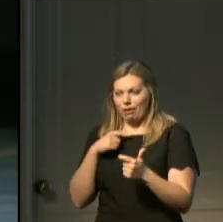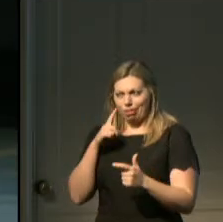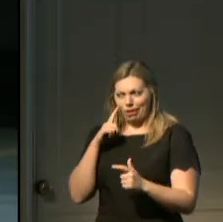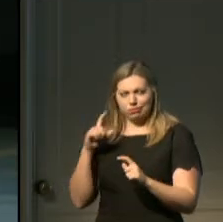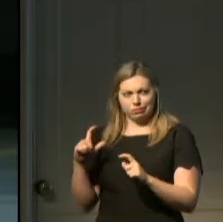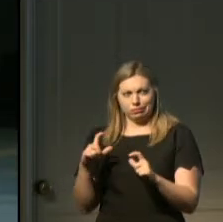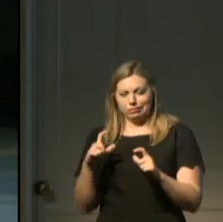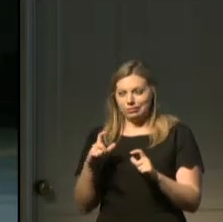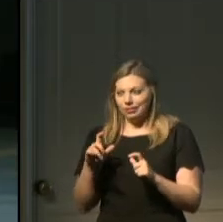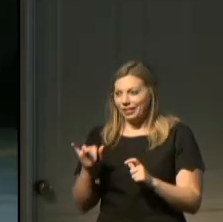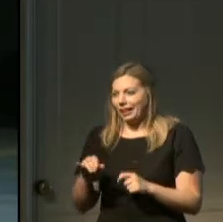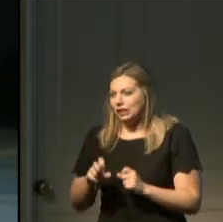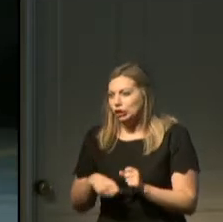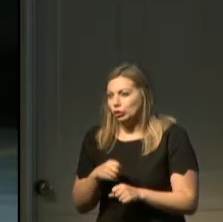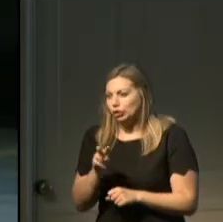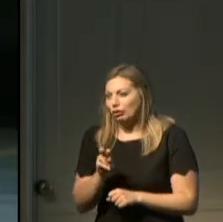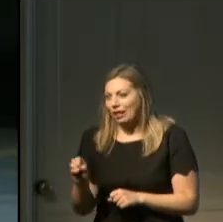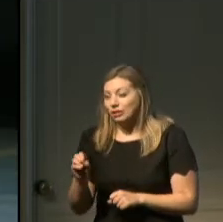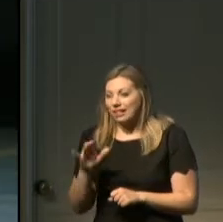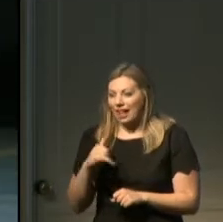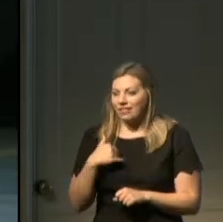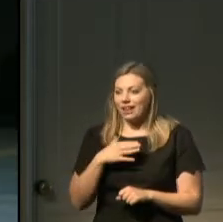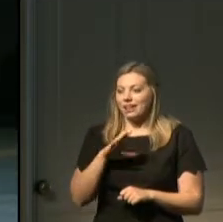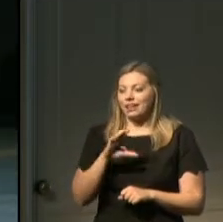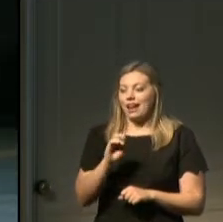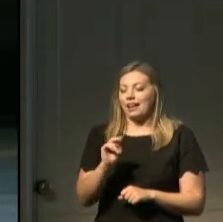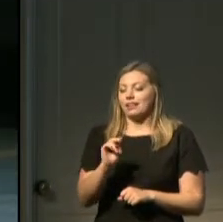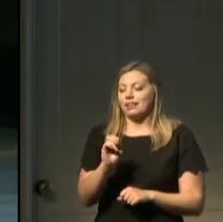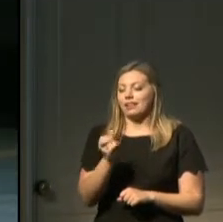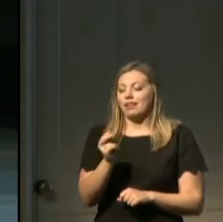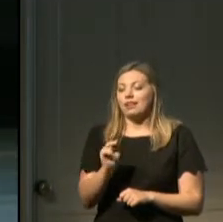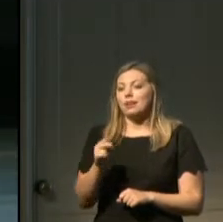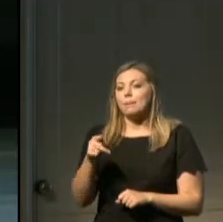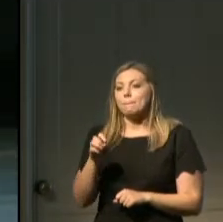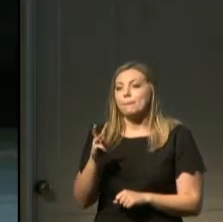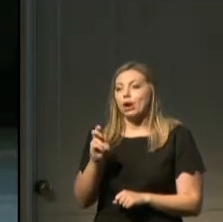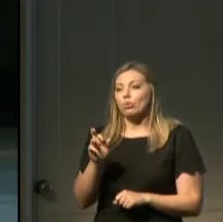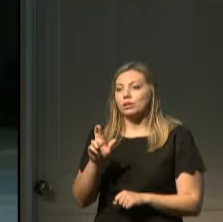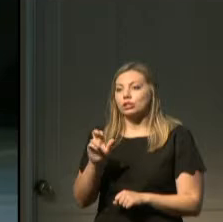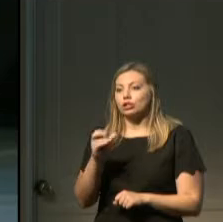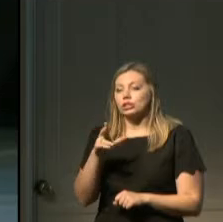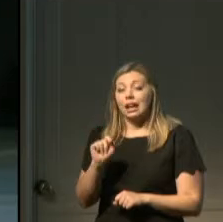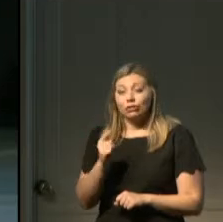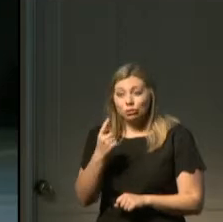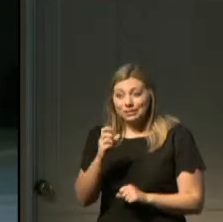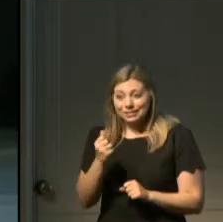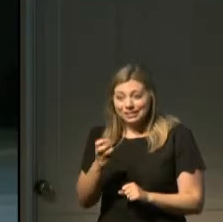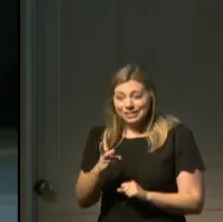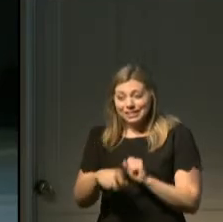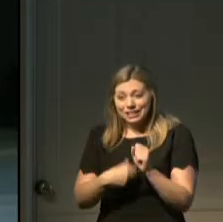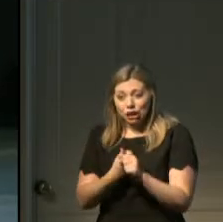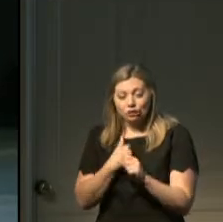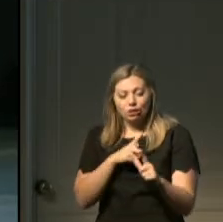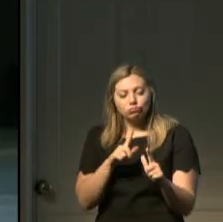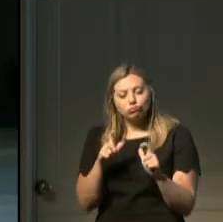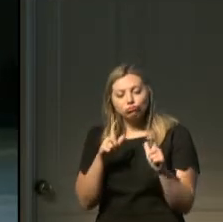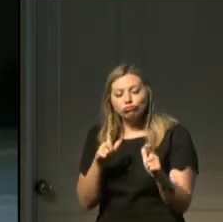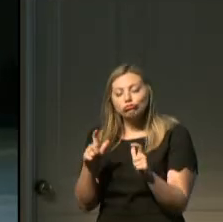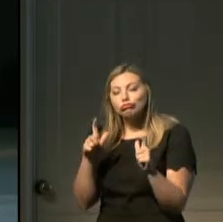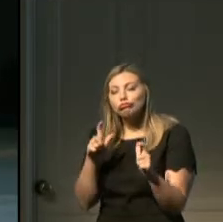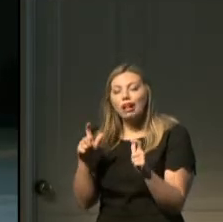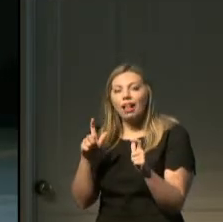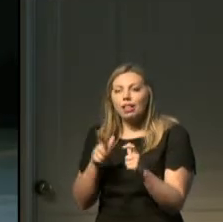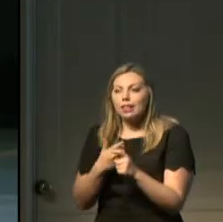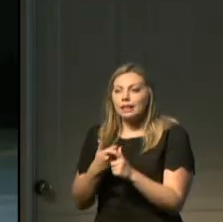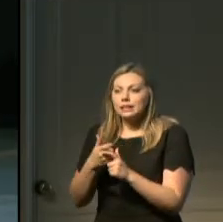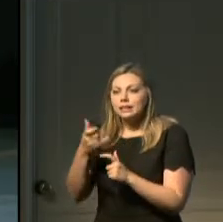year 2000 when the Canon PowerShot came out. So for 16 years I would have like a little camera on my belt, and I'd take my pictures that way, and then finally cell phones got